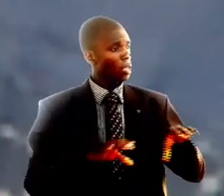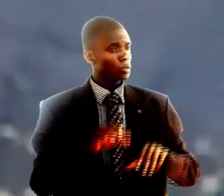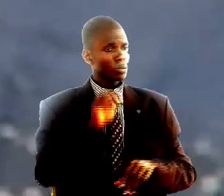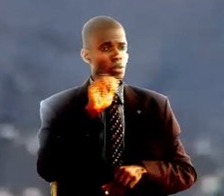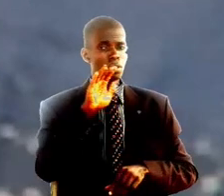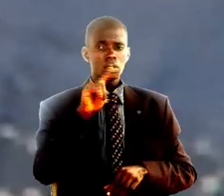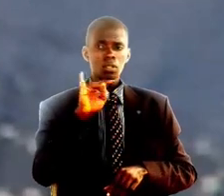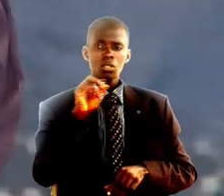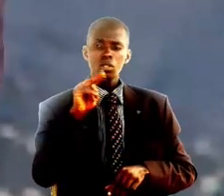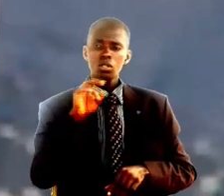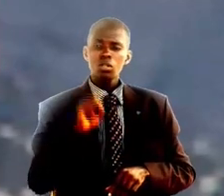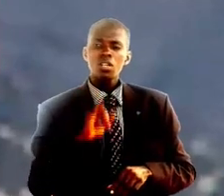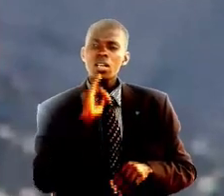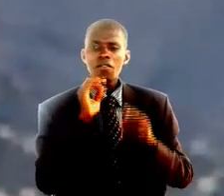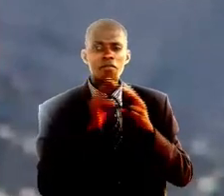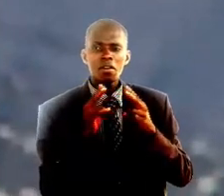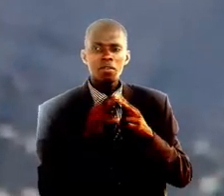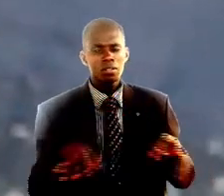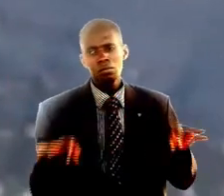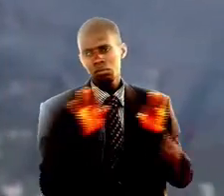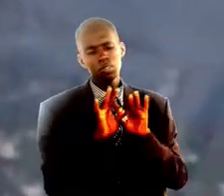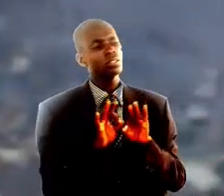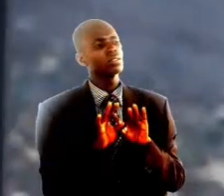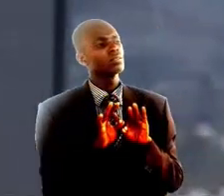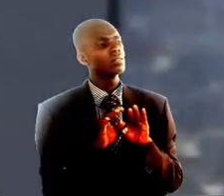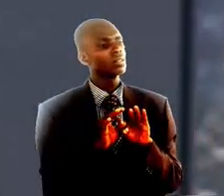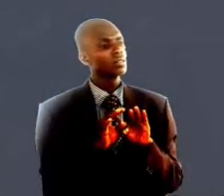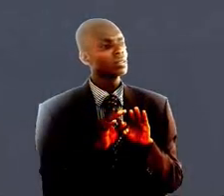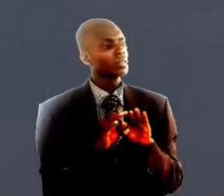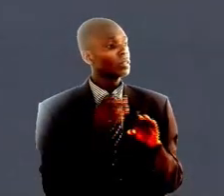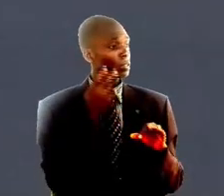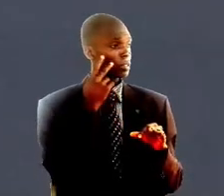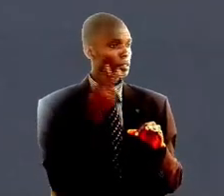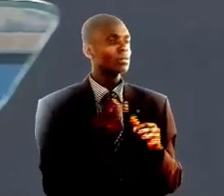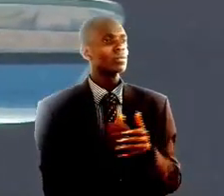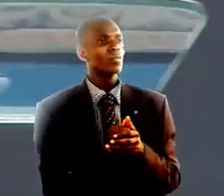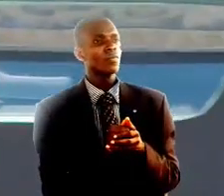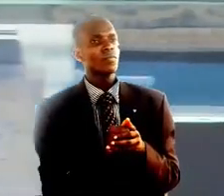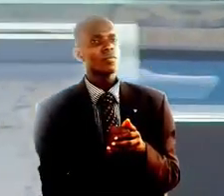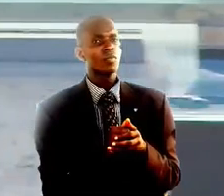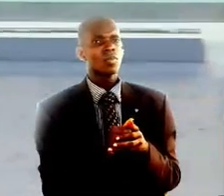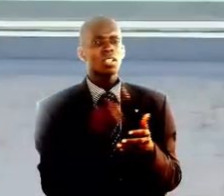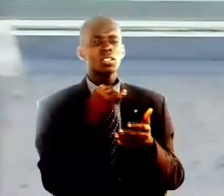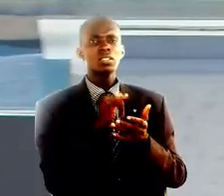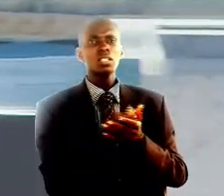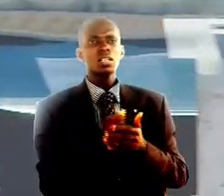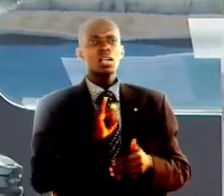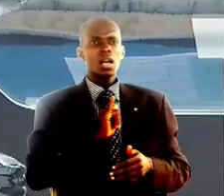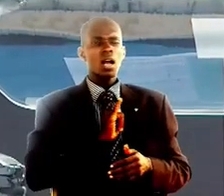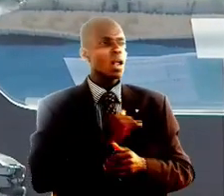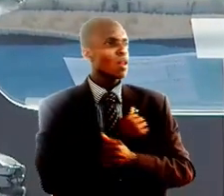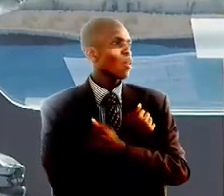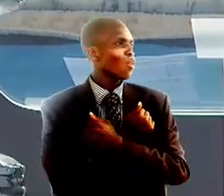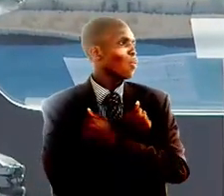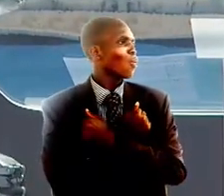important. Somebody says, I love everybody around